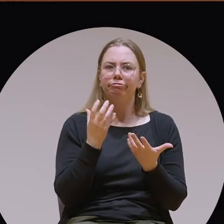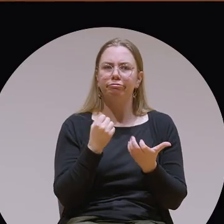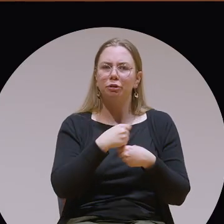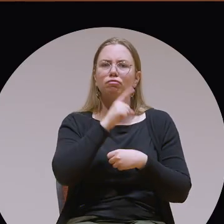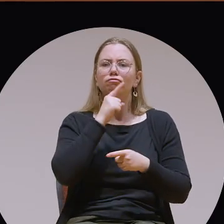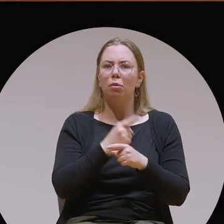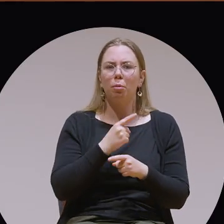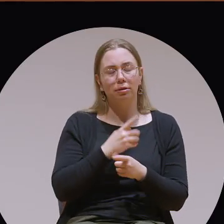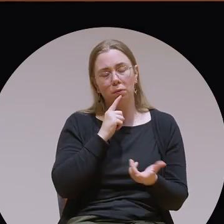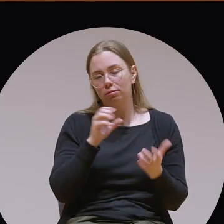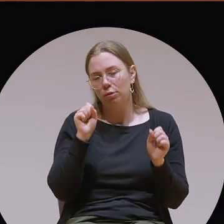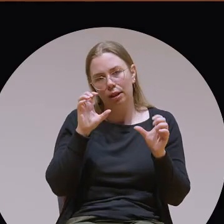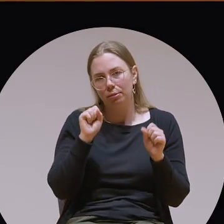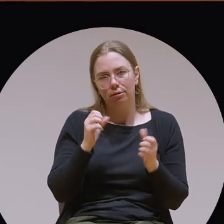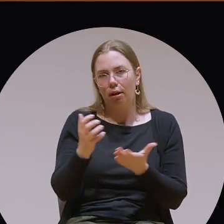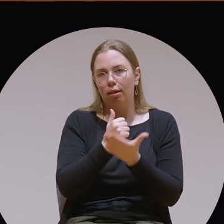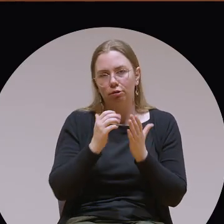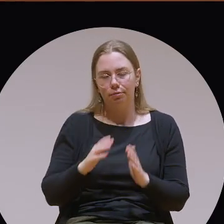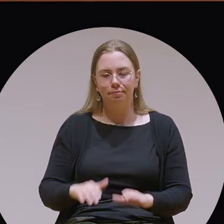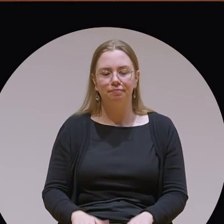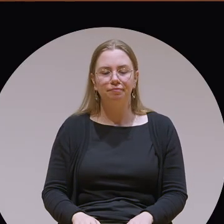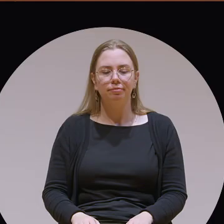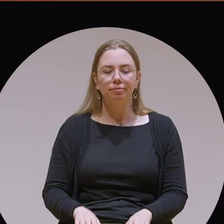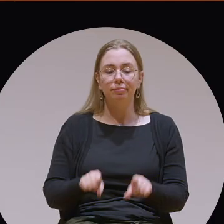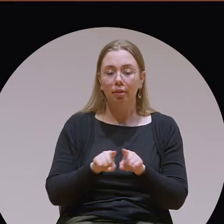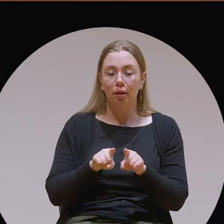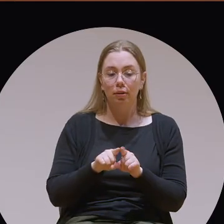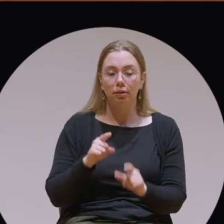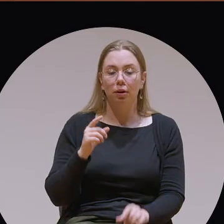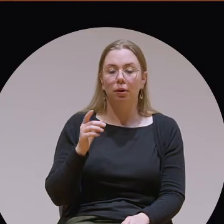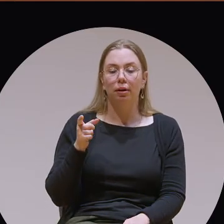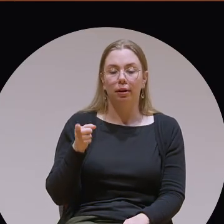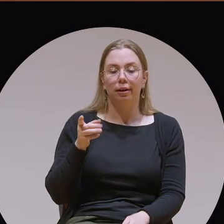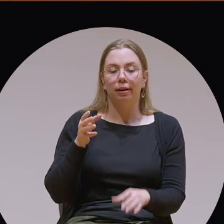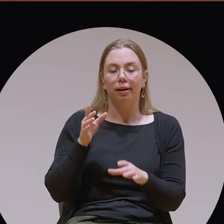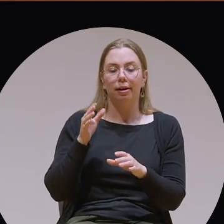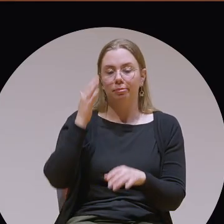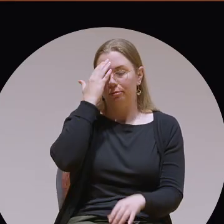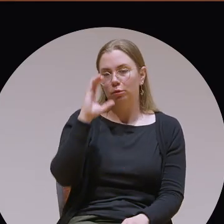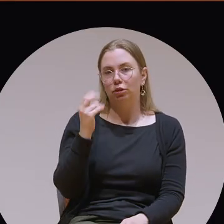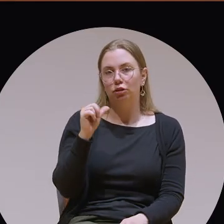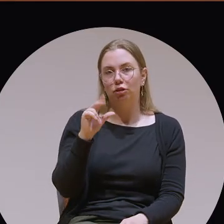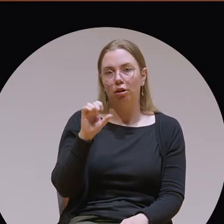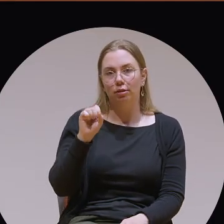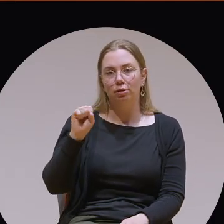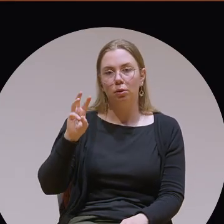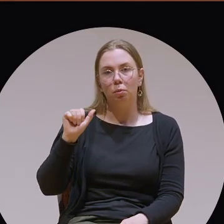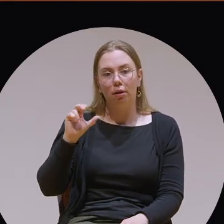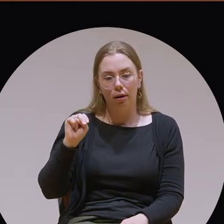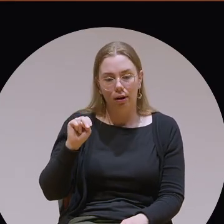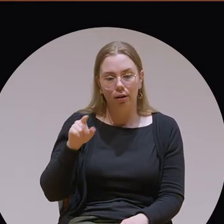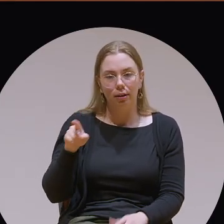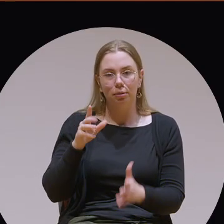most amazing, amazing collector. He was also, I should say, one of the models for Charles Swann in the Remembrance of Things Past by